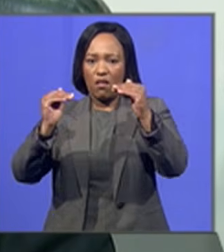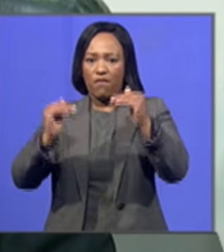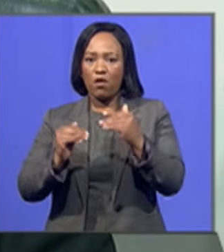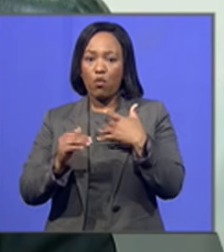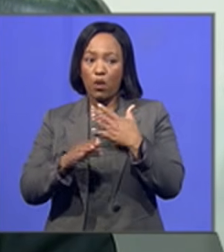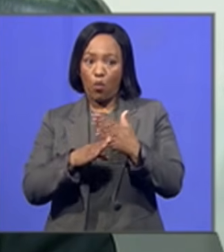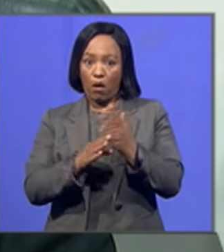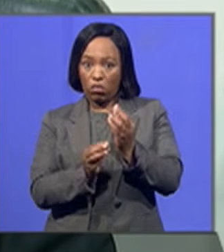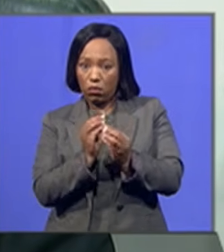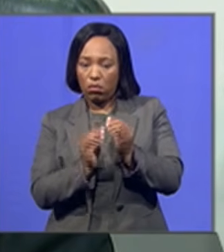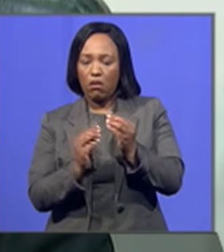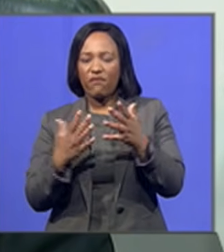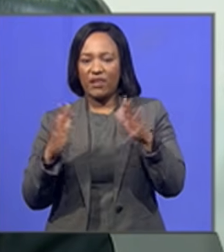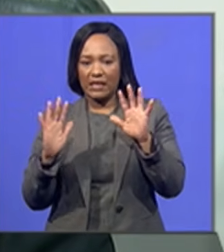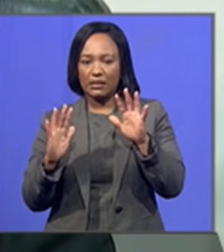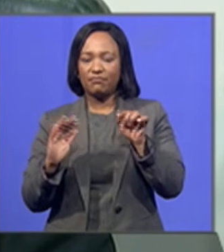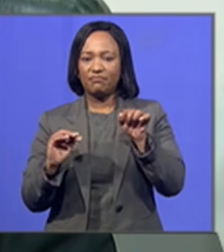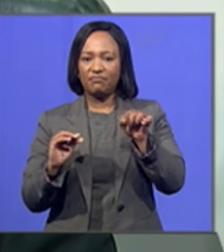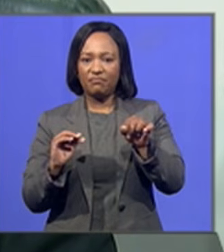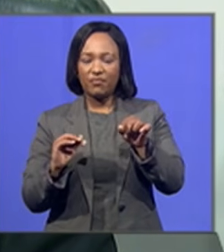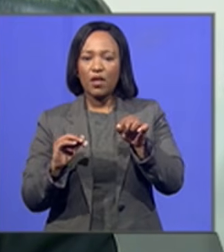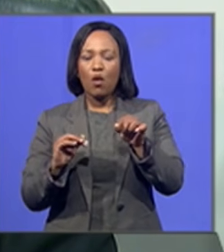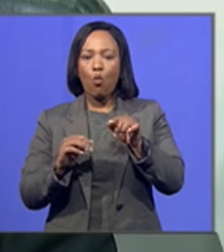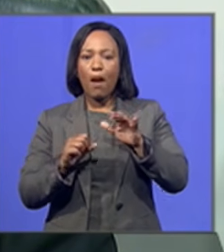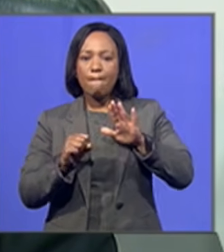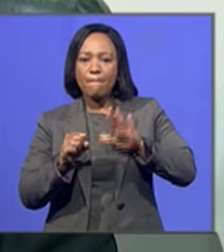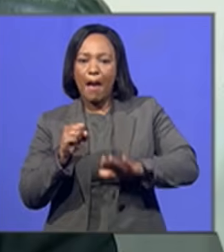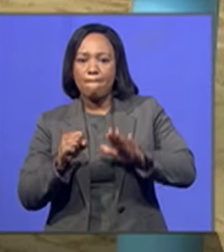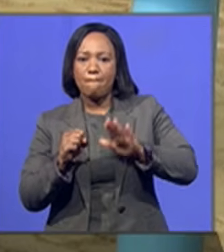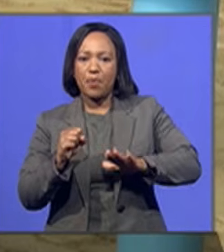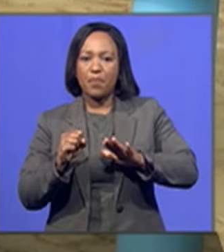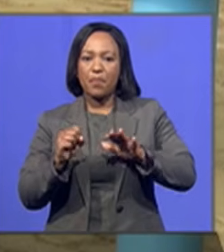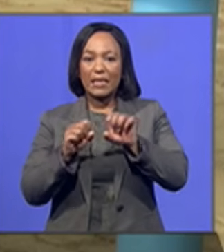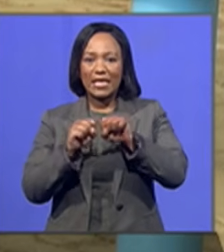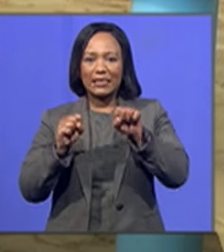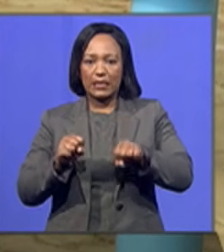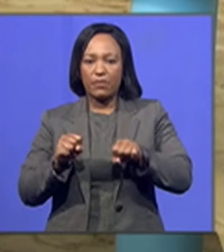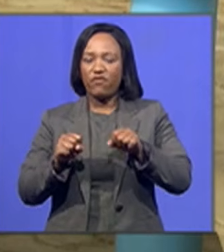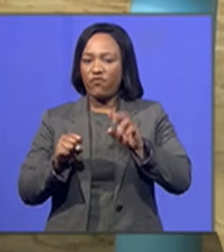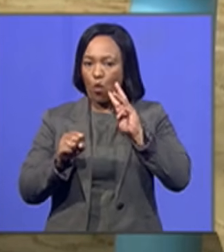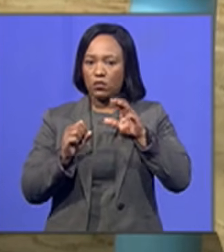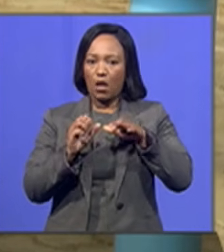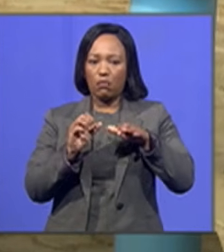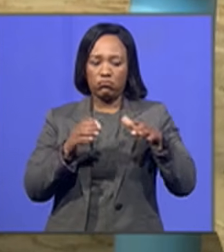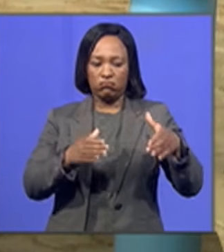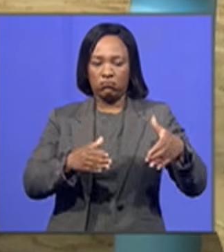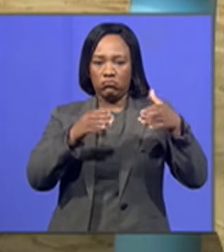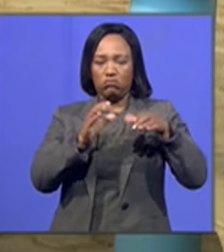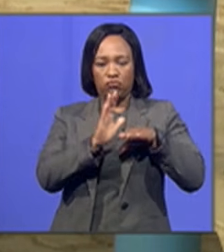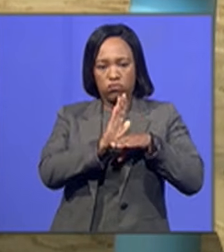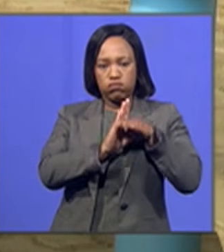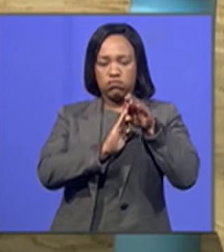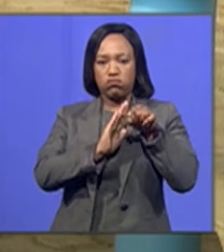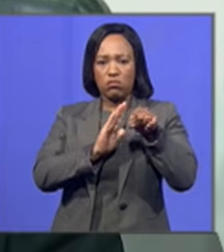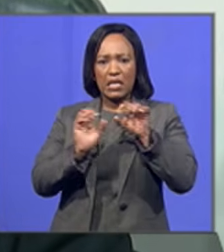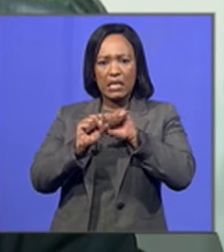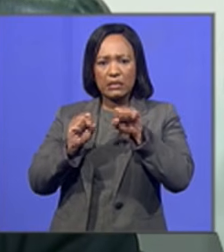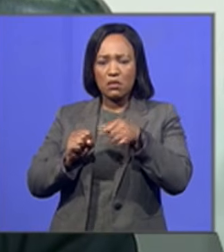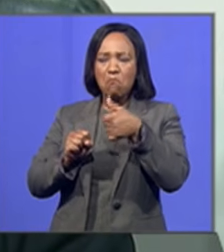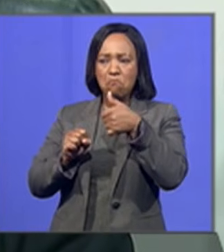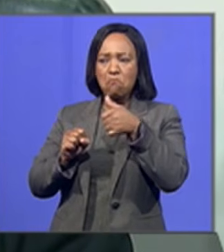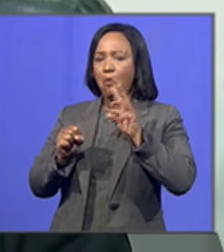that they were doing, they were ramping up the pumping into the systems of Johannesburg. So we have been seeing our system